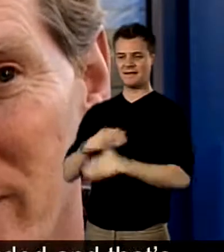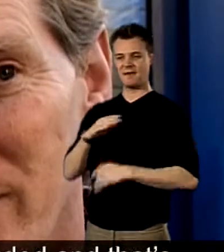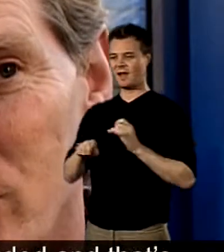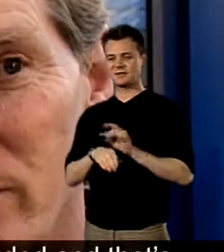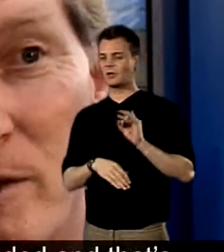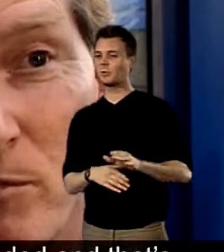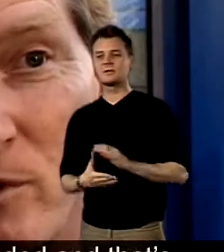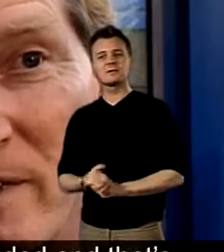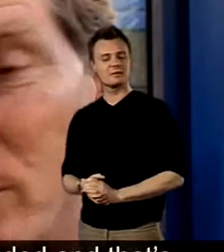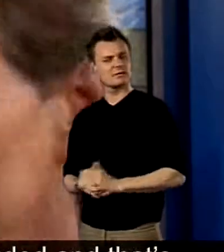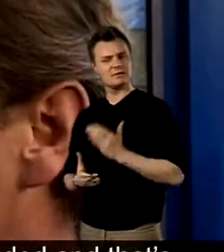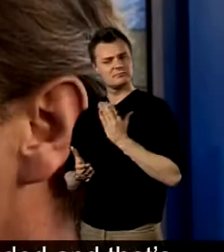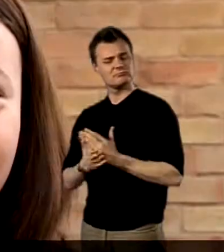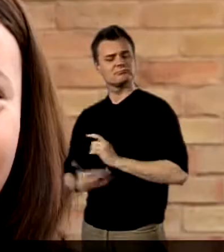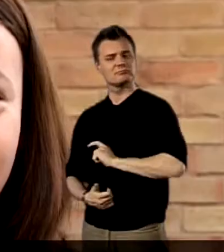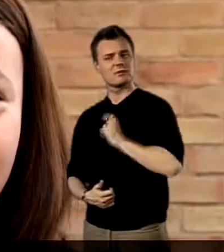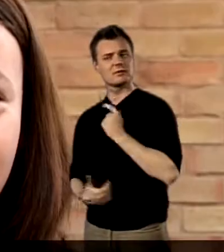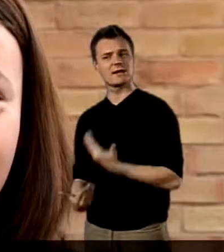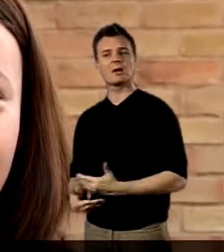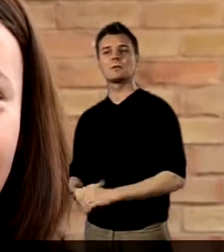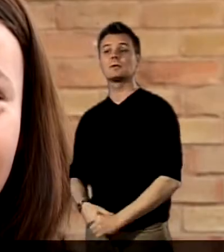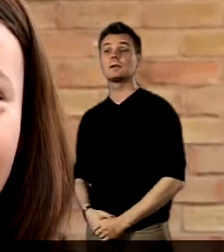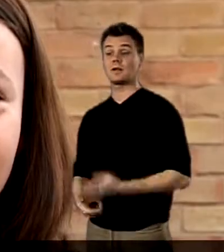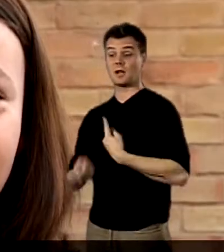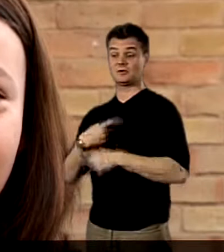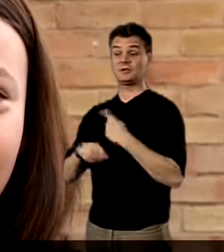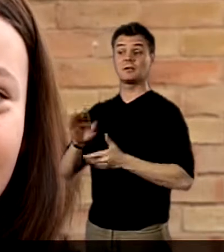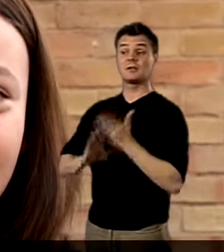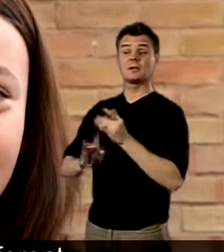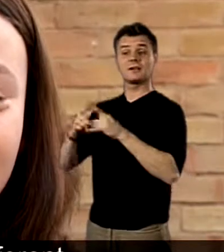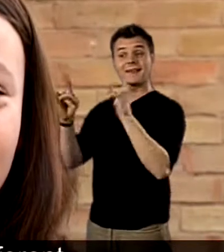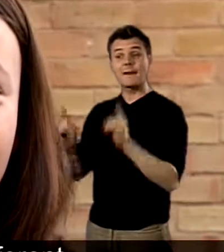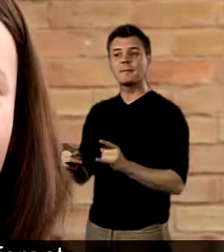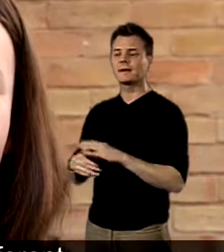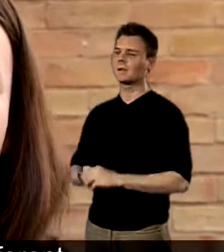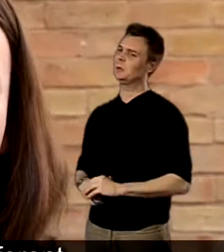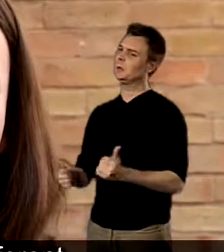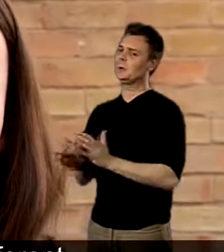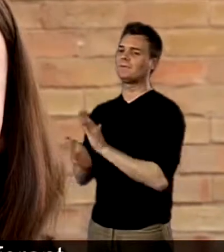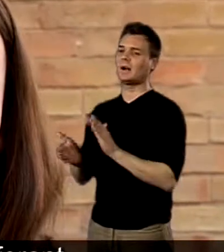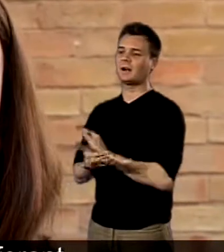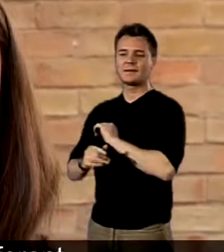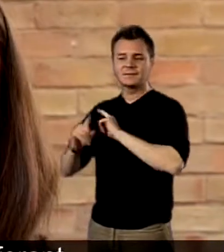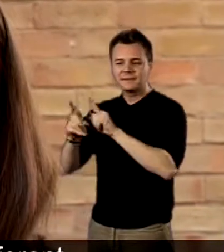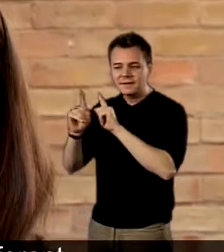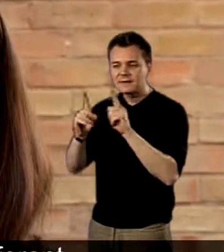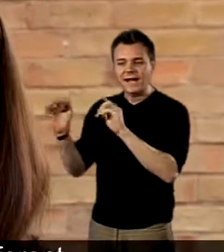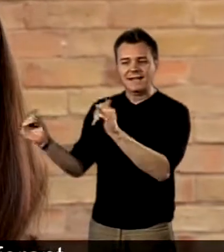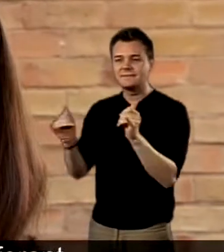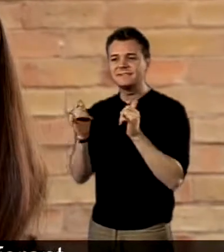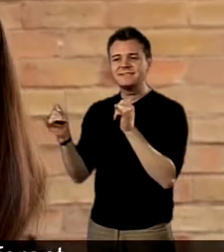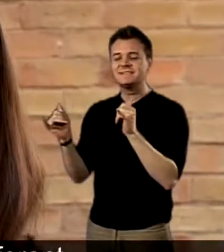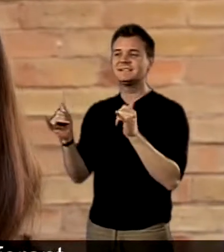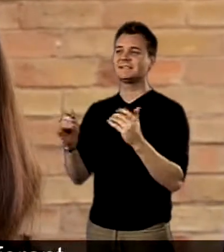excluded, and that sort of really brought her out. Last year, Tara went camping with the school. It was really good fun. They had all different activities